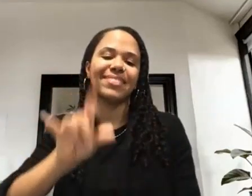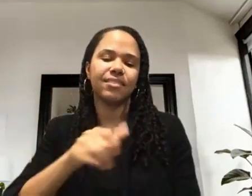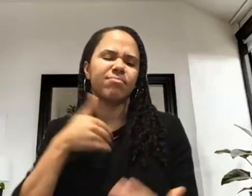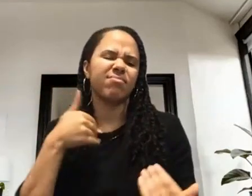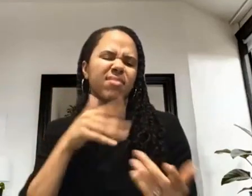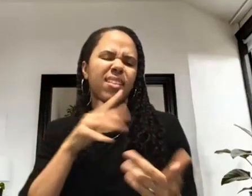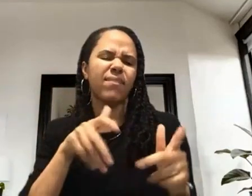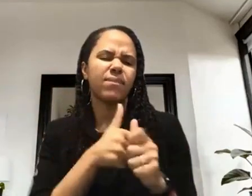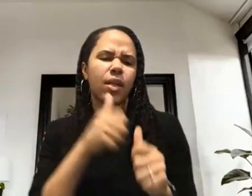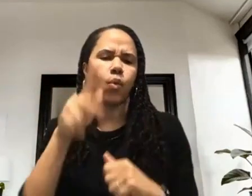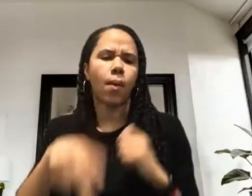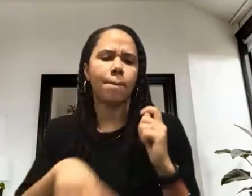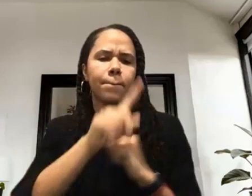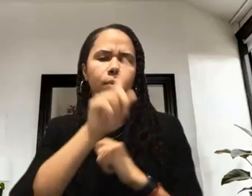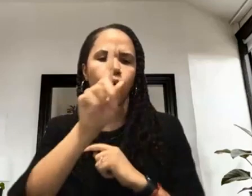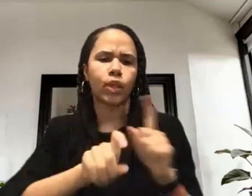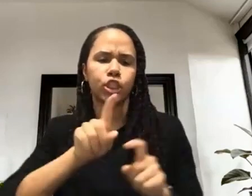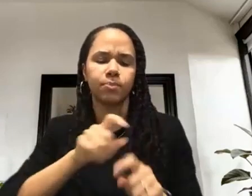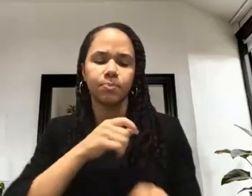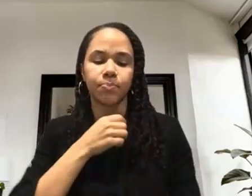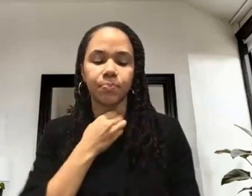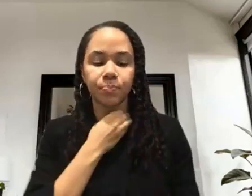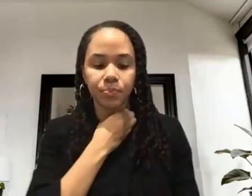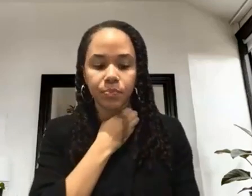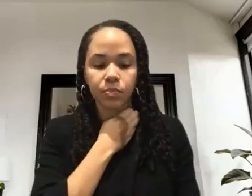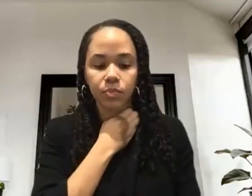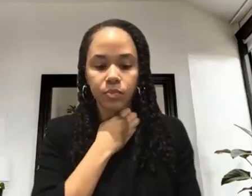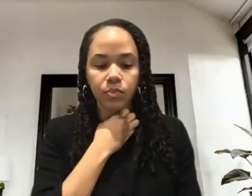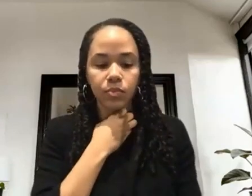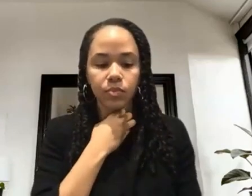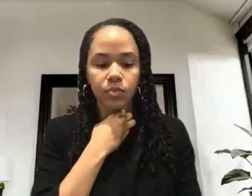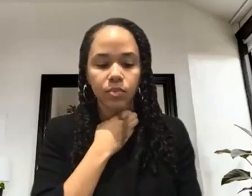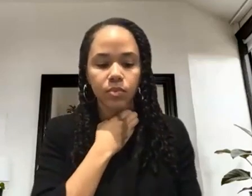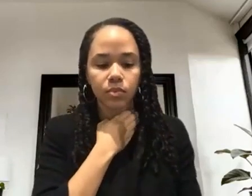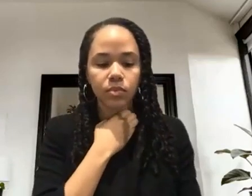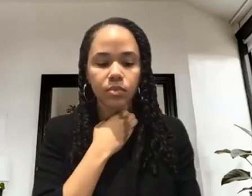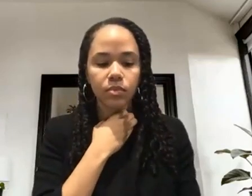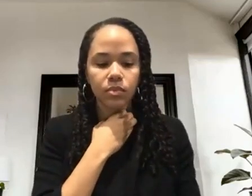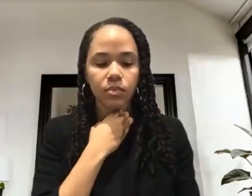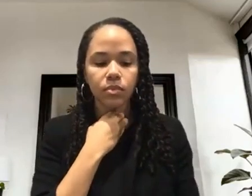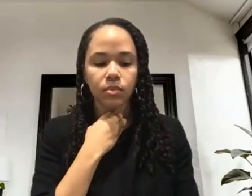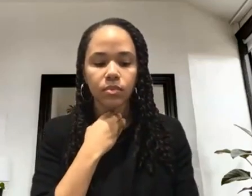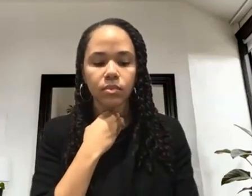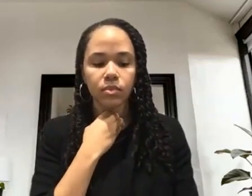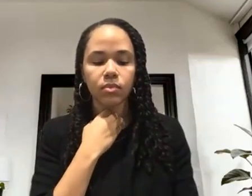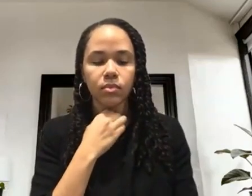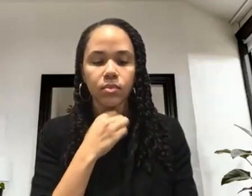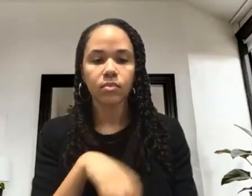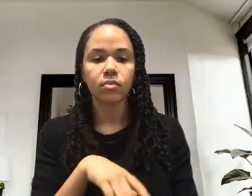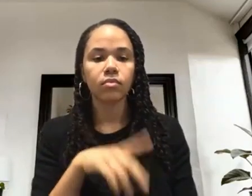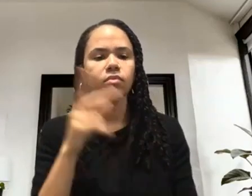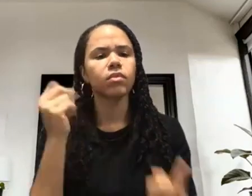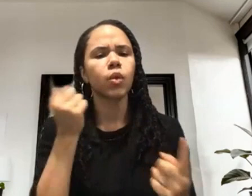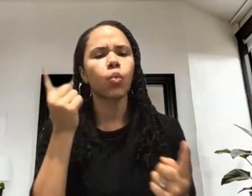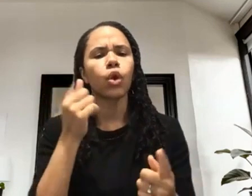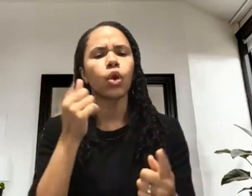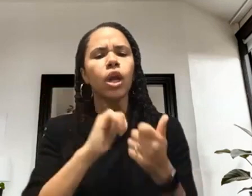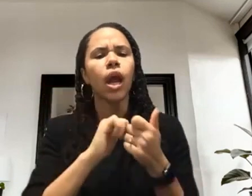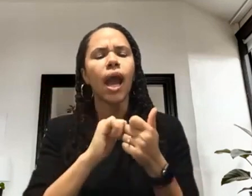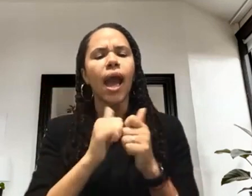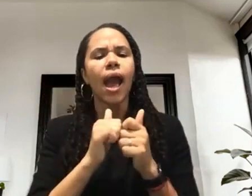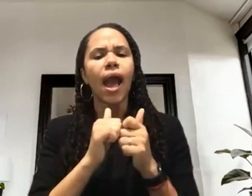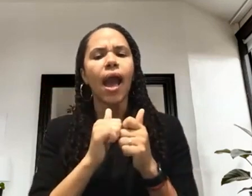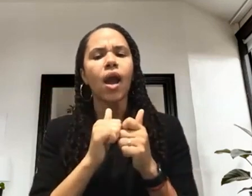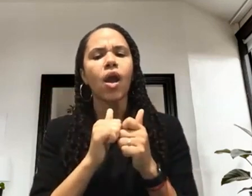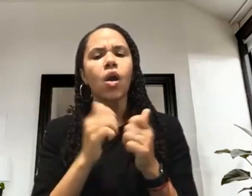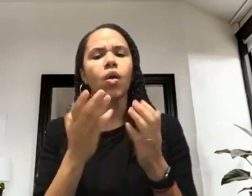if you could say a little bit about how your work translates into